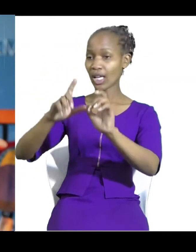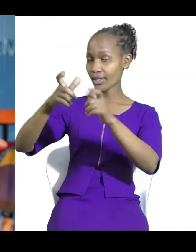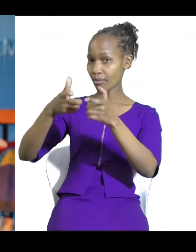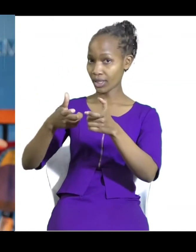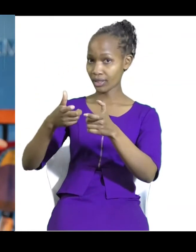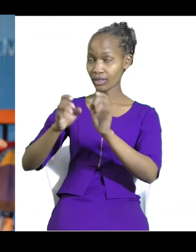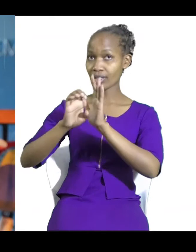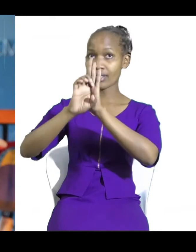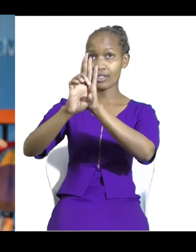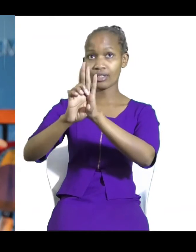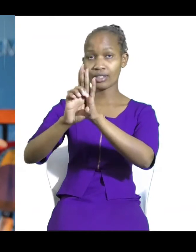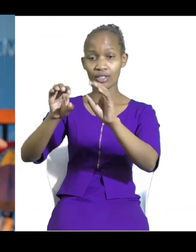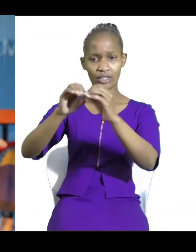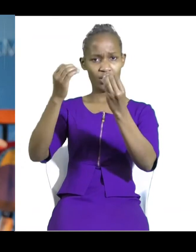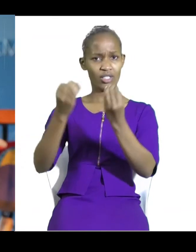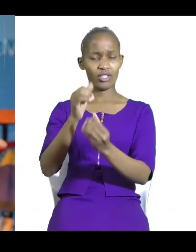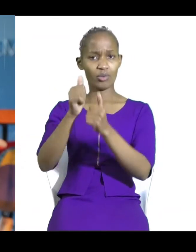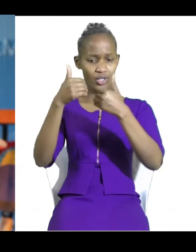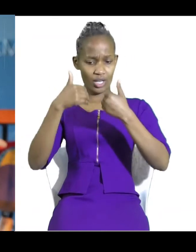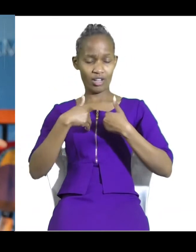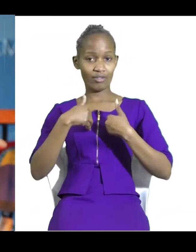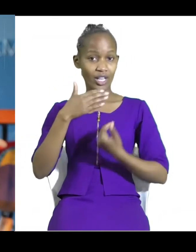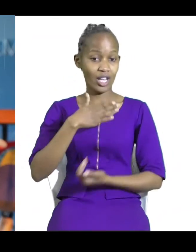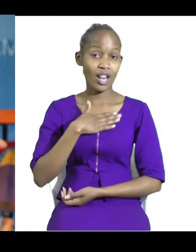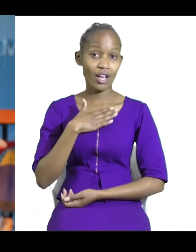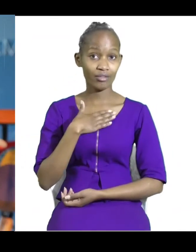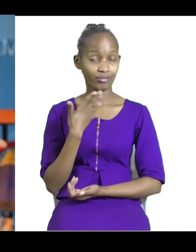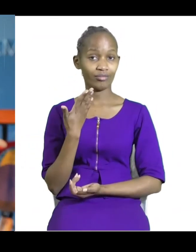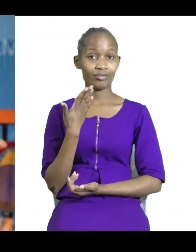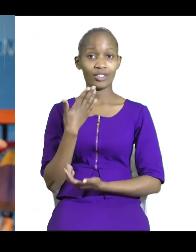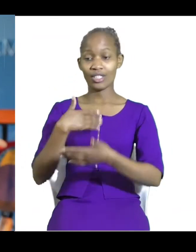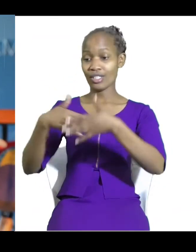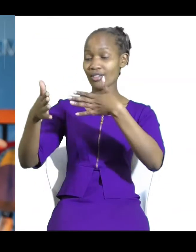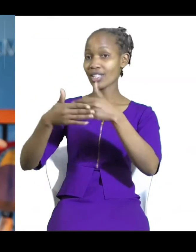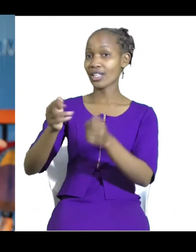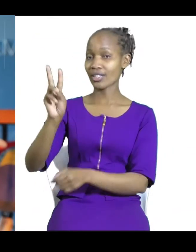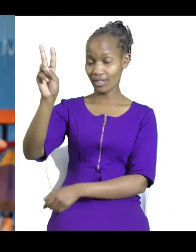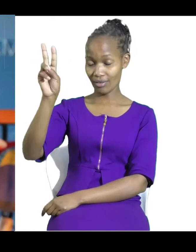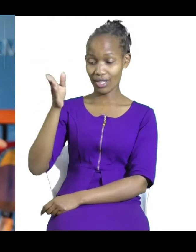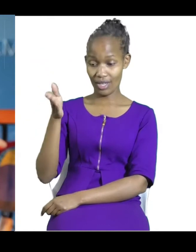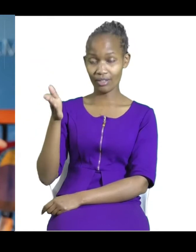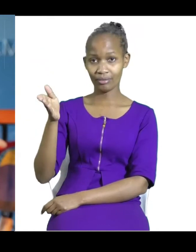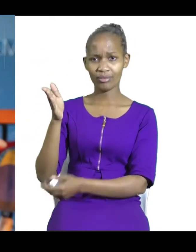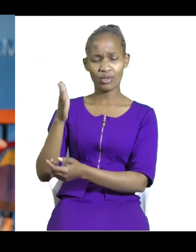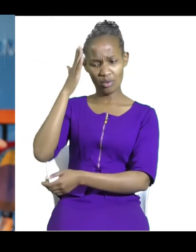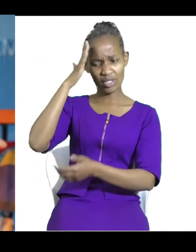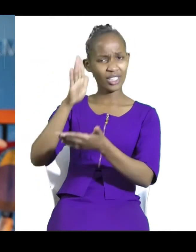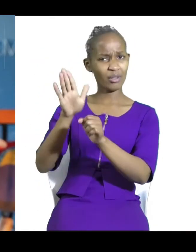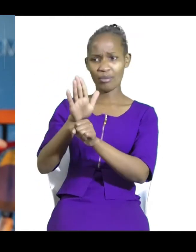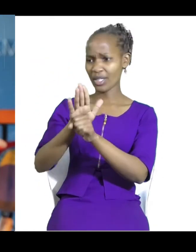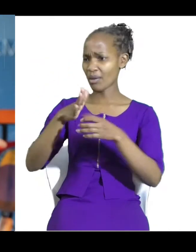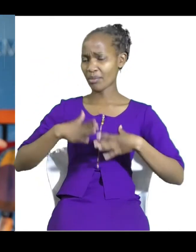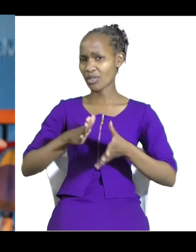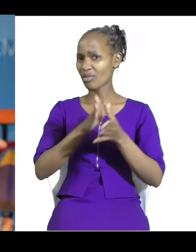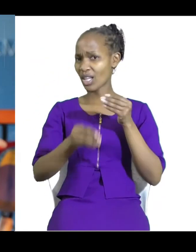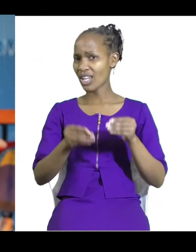media space, in the organization that I run, that is our flagship project, which is Science TV. We realized that